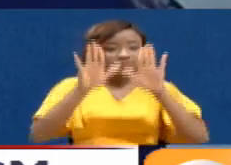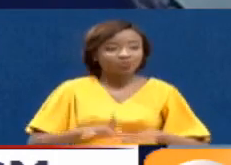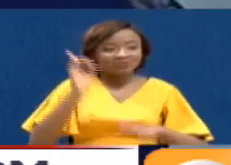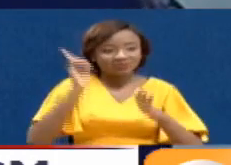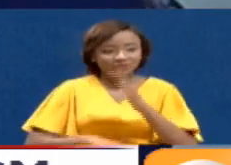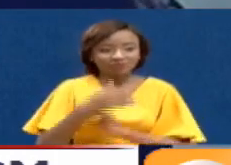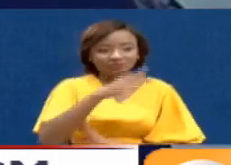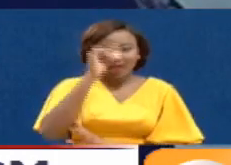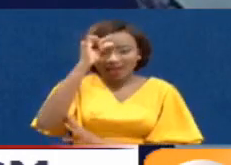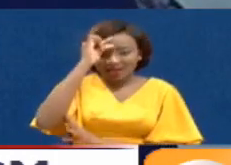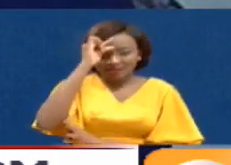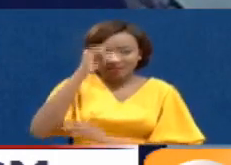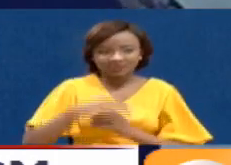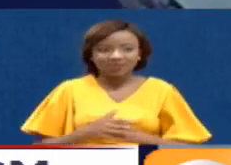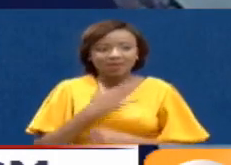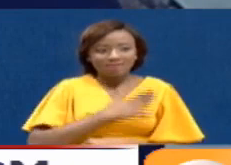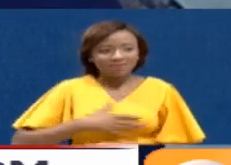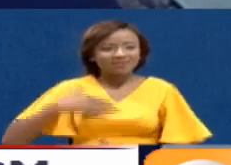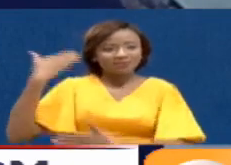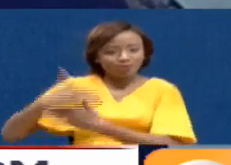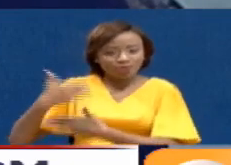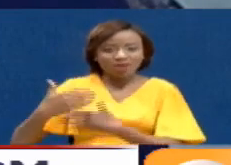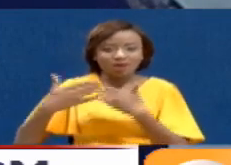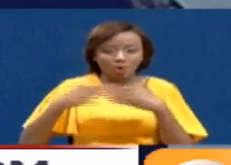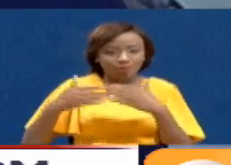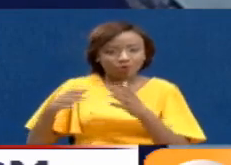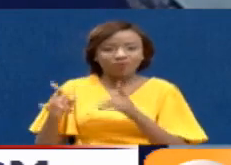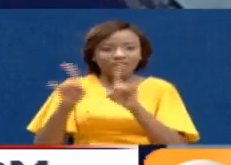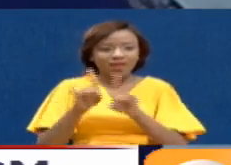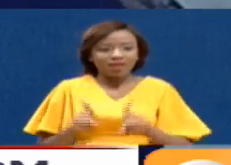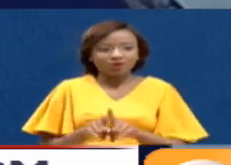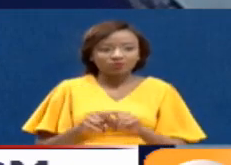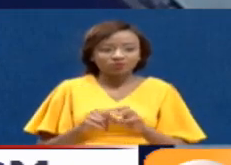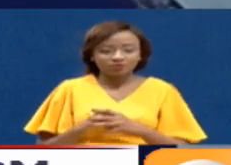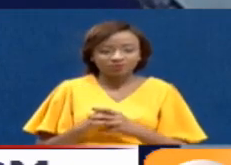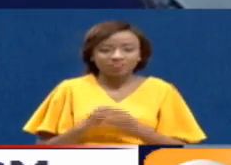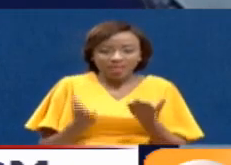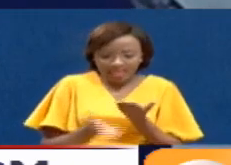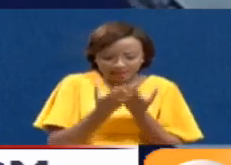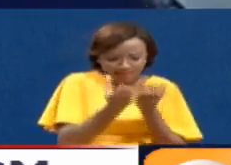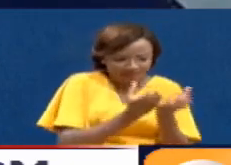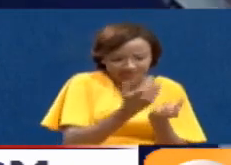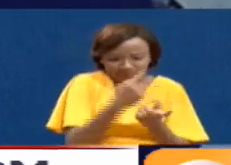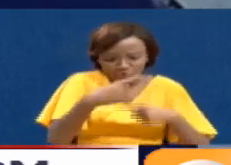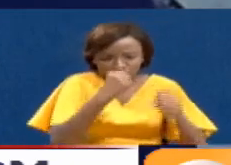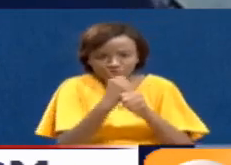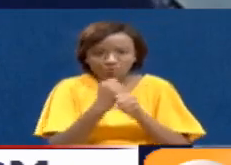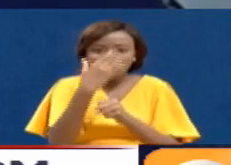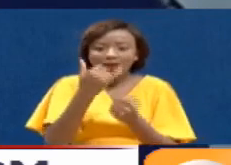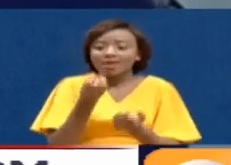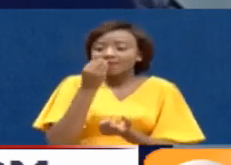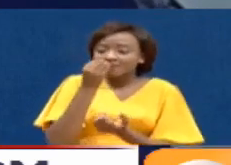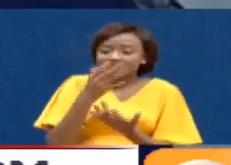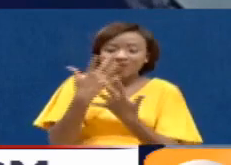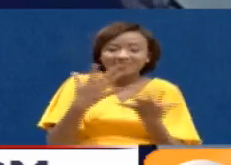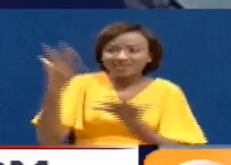keep borders open, facilitate ports, help small business to work. Kenyans who have imported goods from China